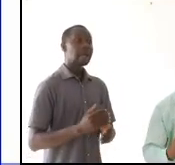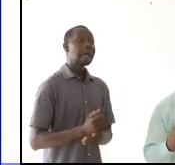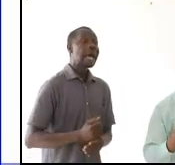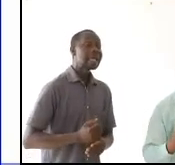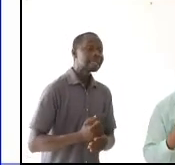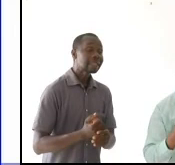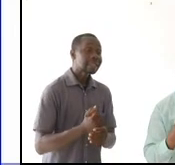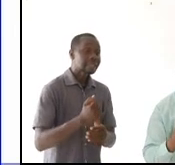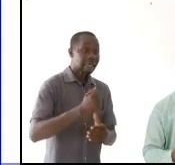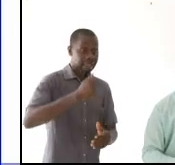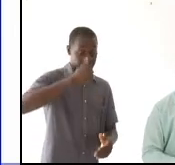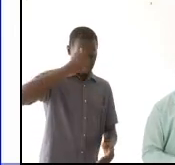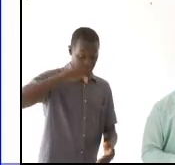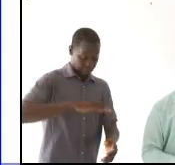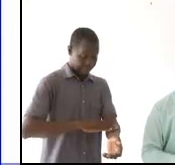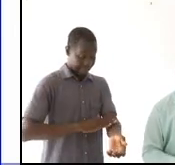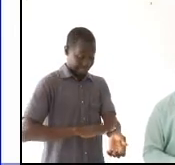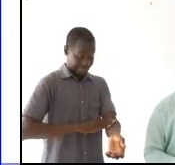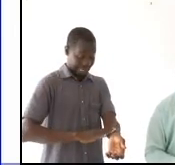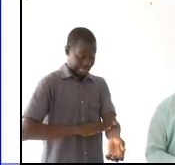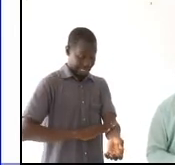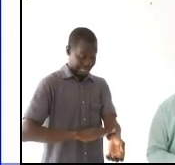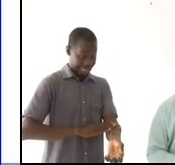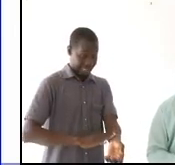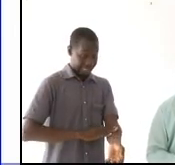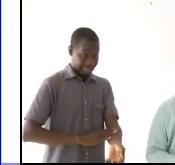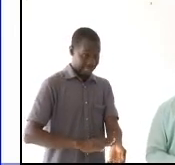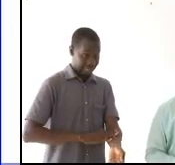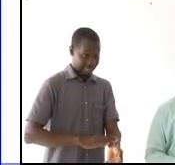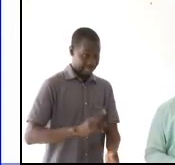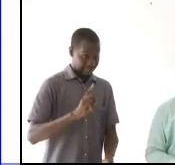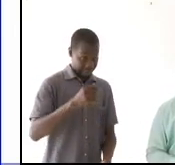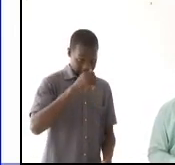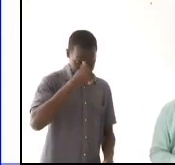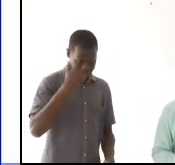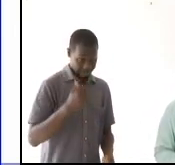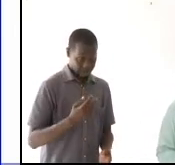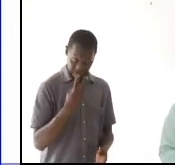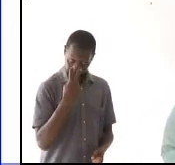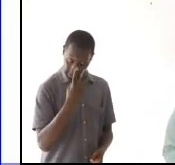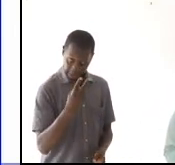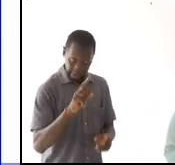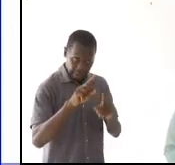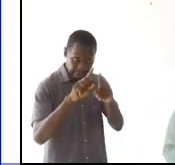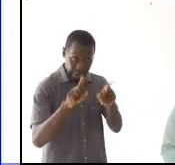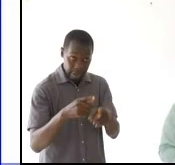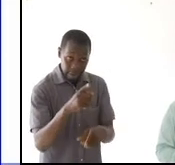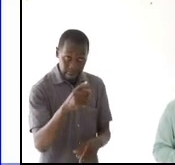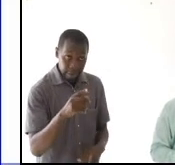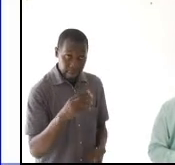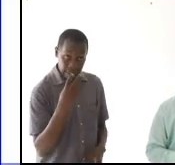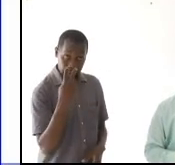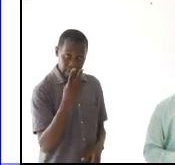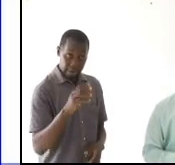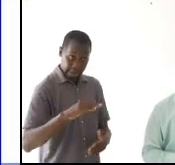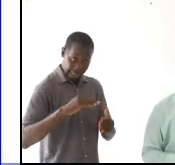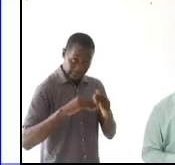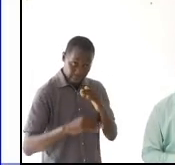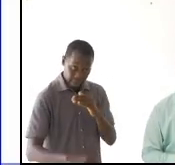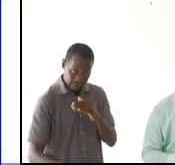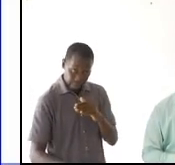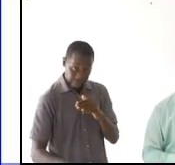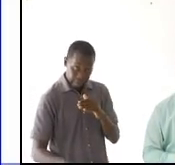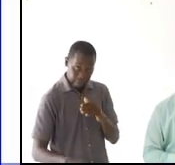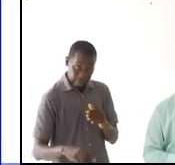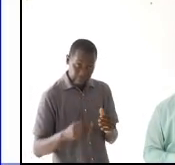excretion that is carried out by the skin. If we take a careful look at the diagram, you can see at the bottom, you can see